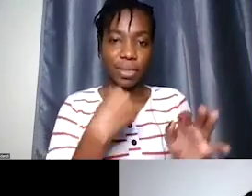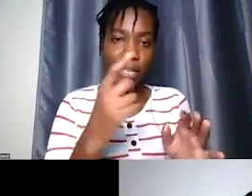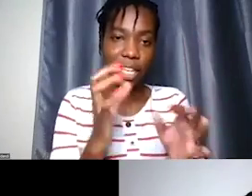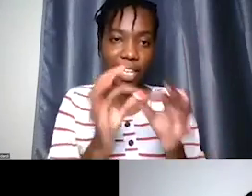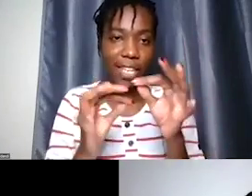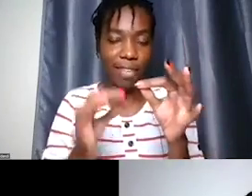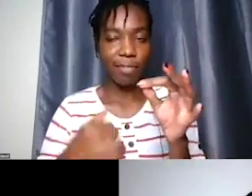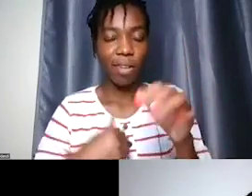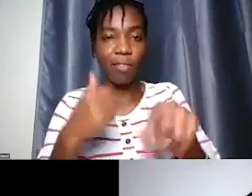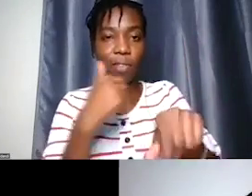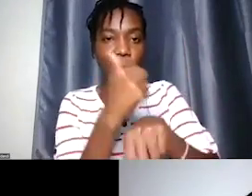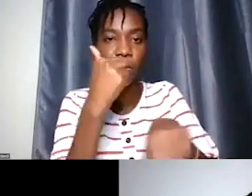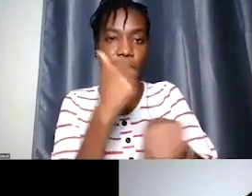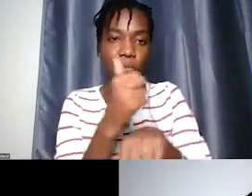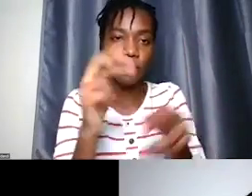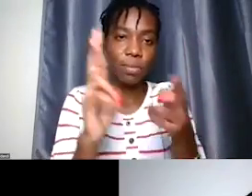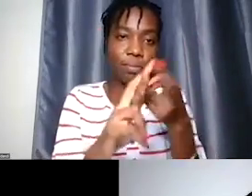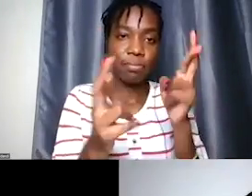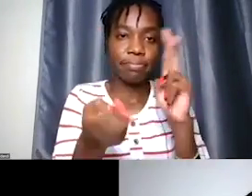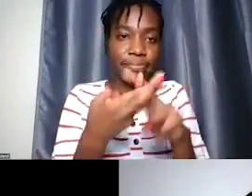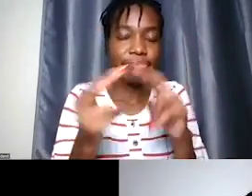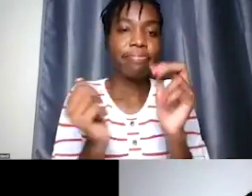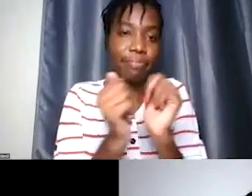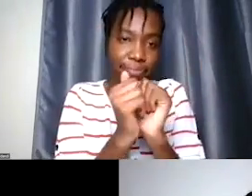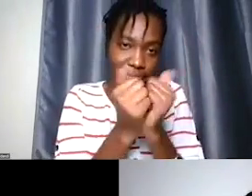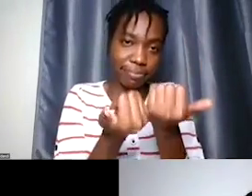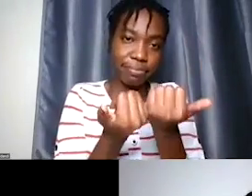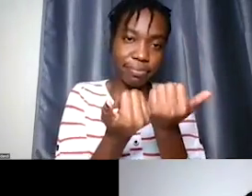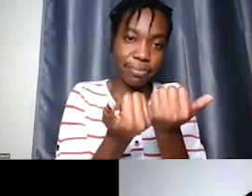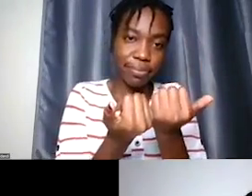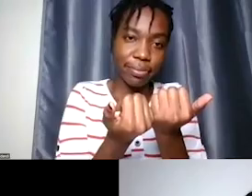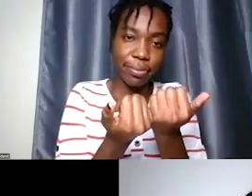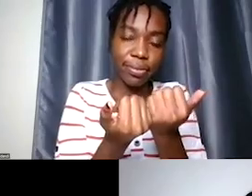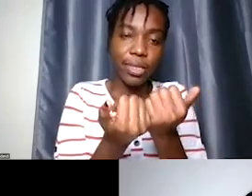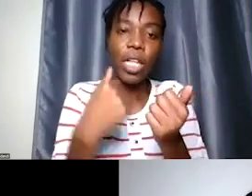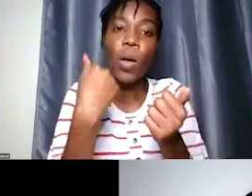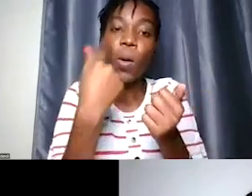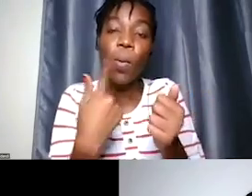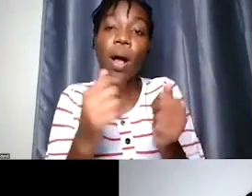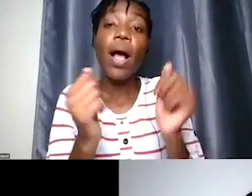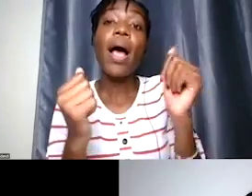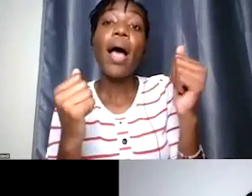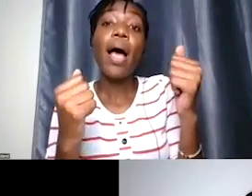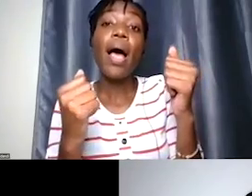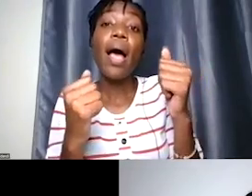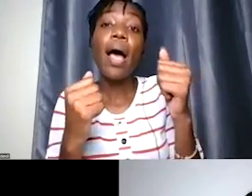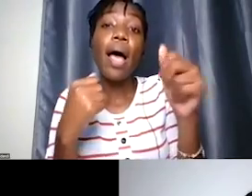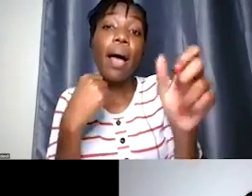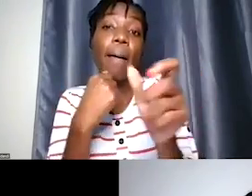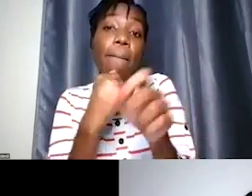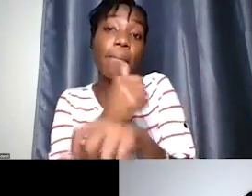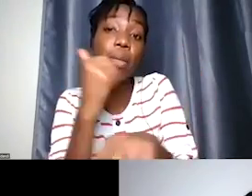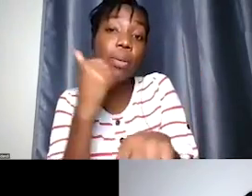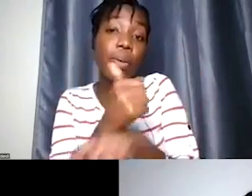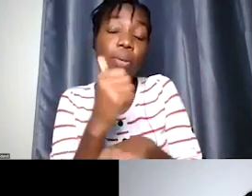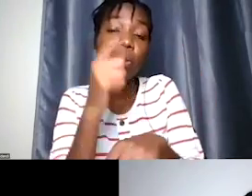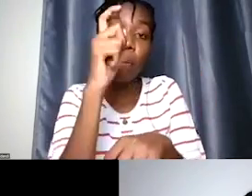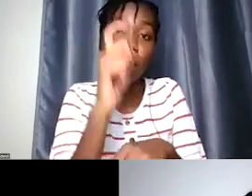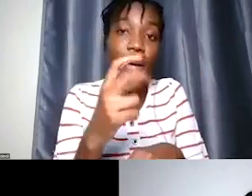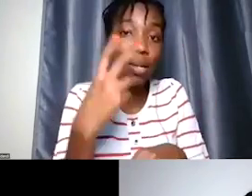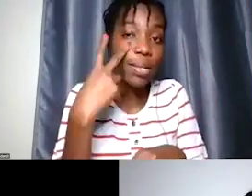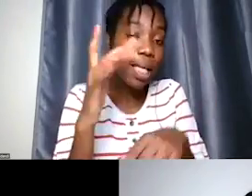relationship is happening, whoever is being abused, first thing is you need to seek early